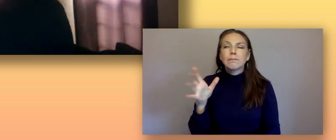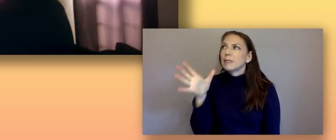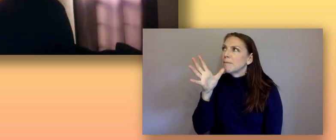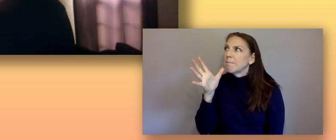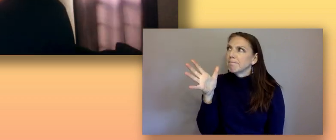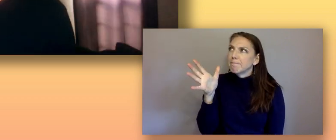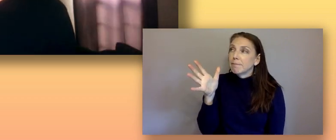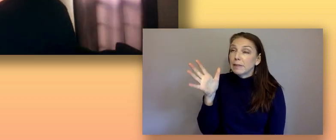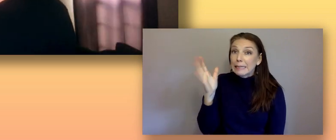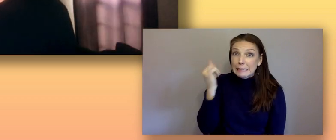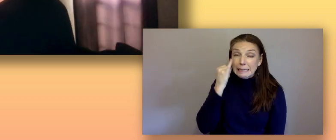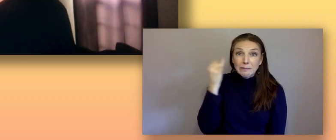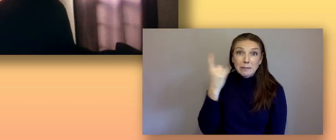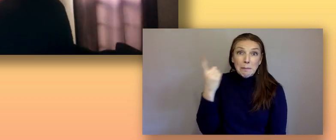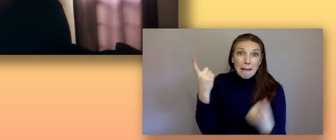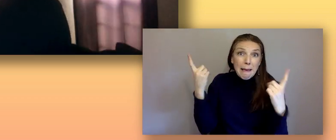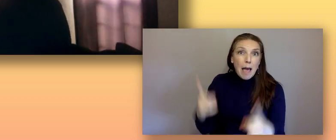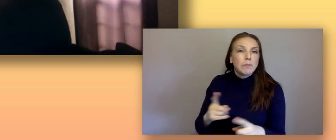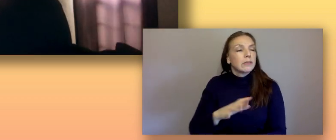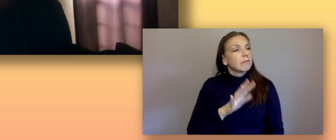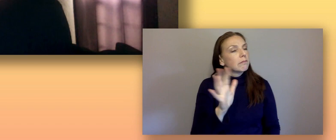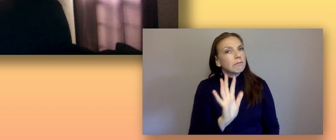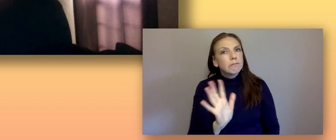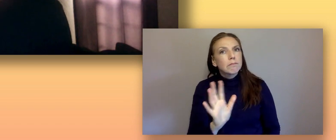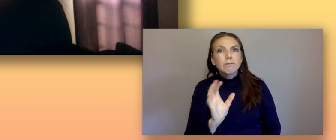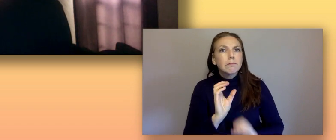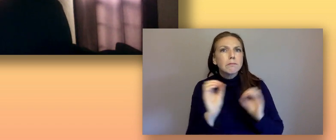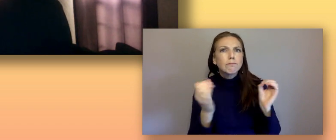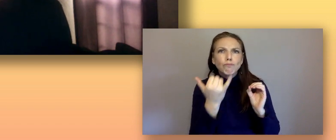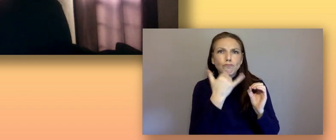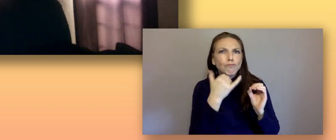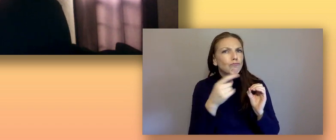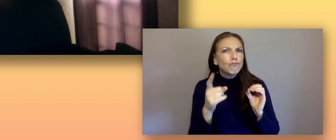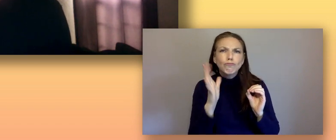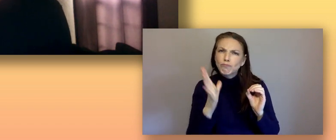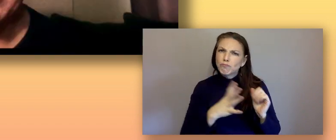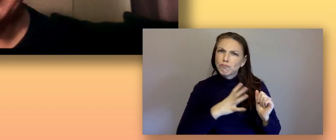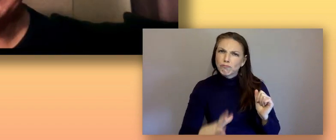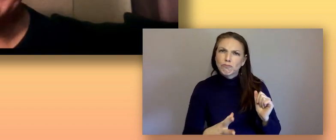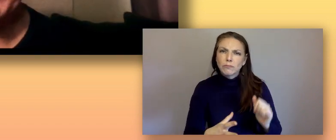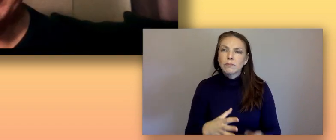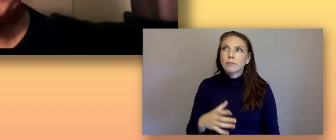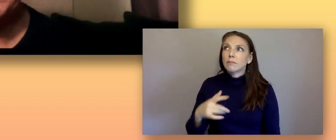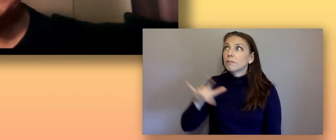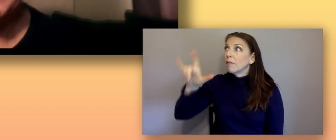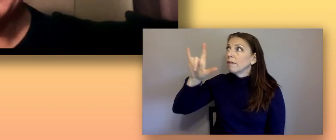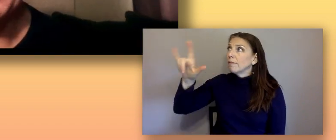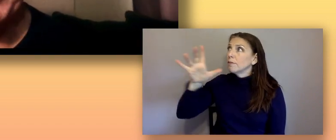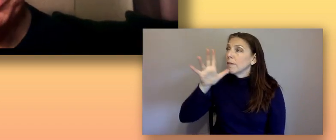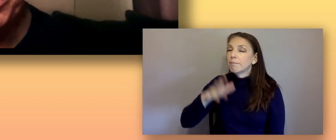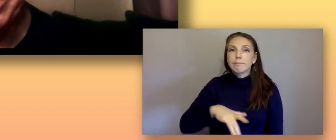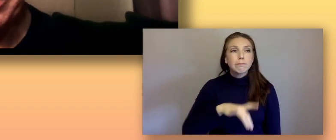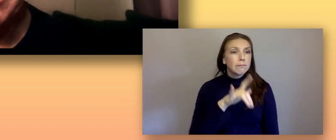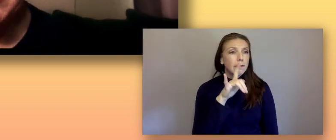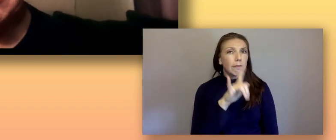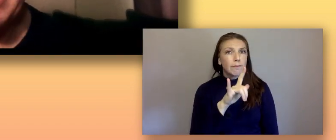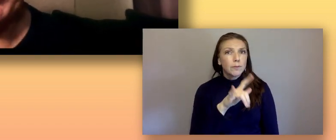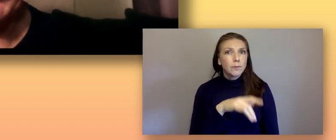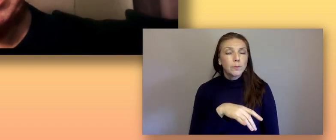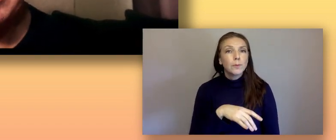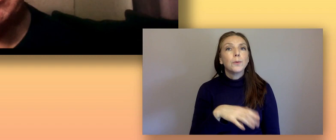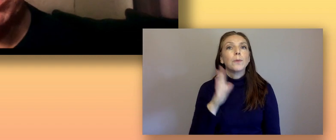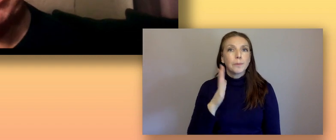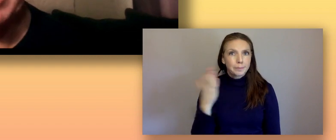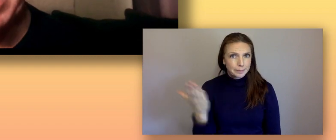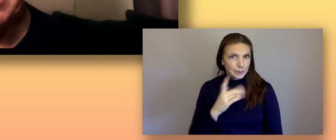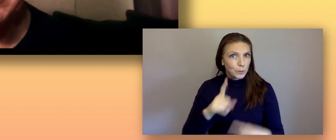Mom, if anything happens, nothing's going to happen. You're going to be fine. I love you, Mom. I love you too, honey. I'll be